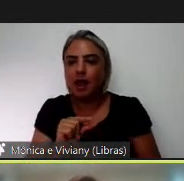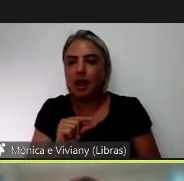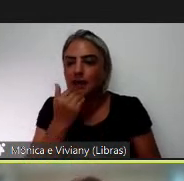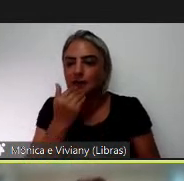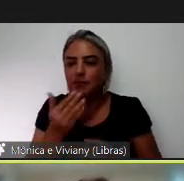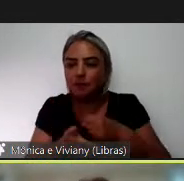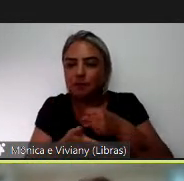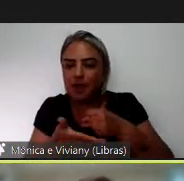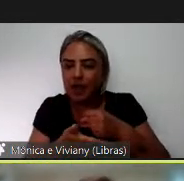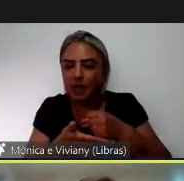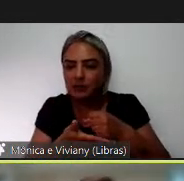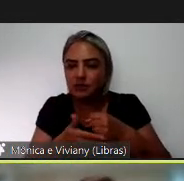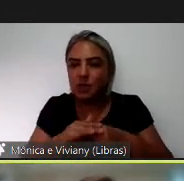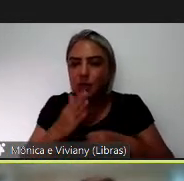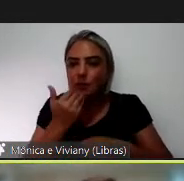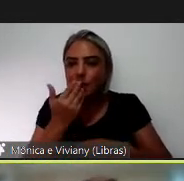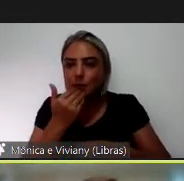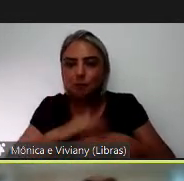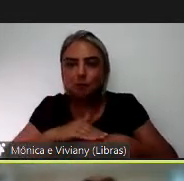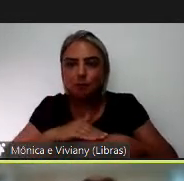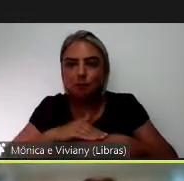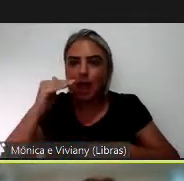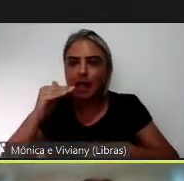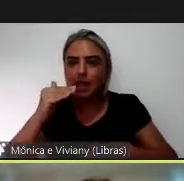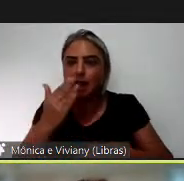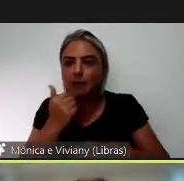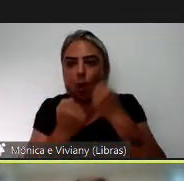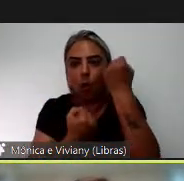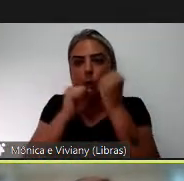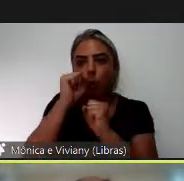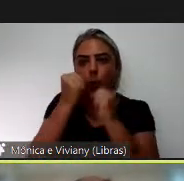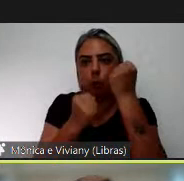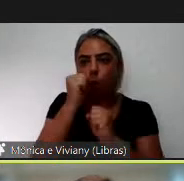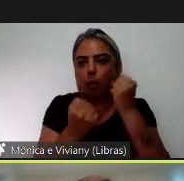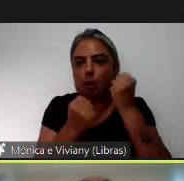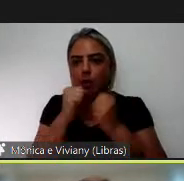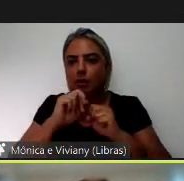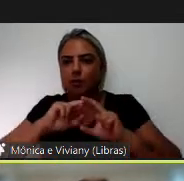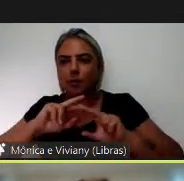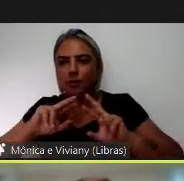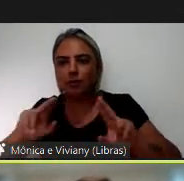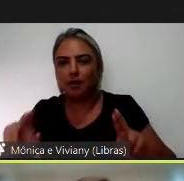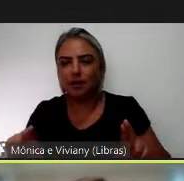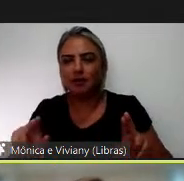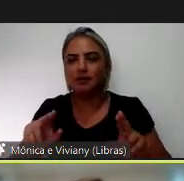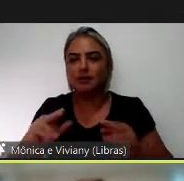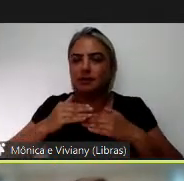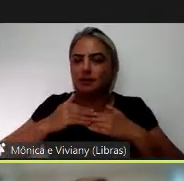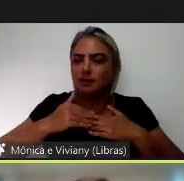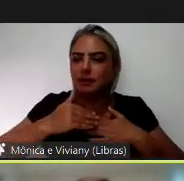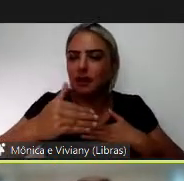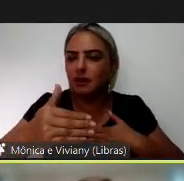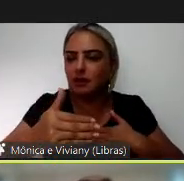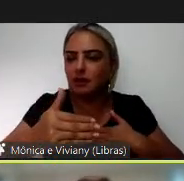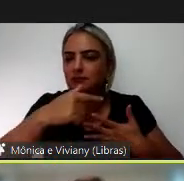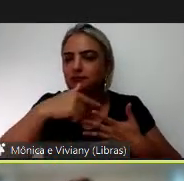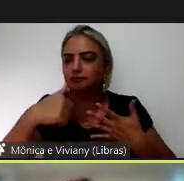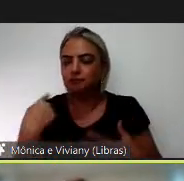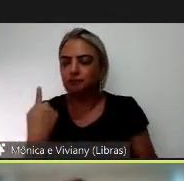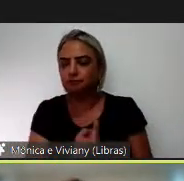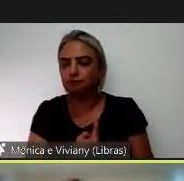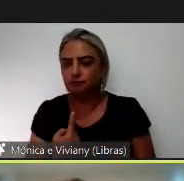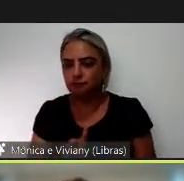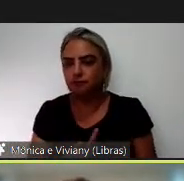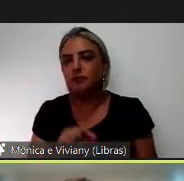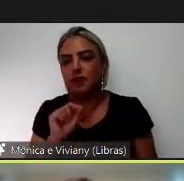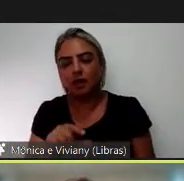less basic foods and having more ultra-processed foods due to many factors that